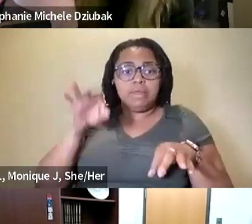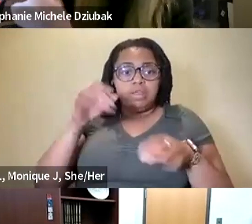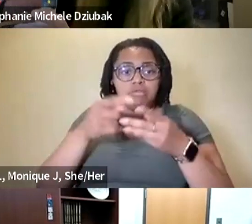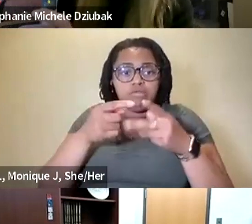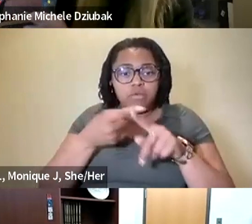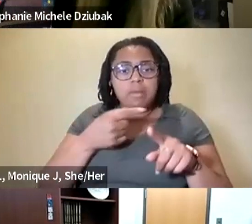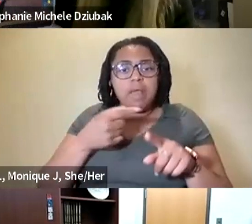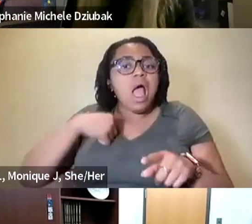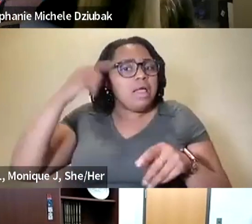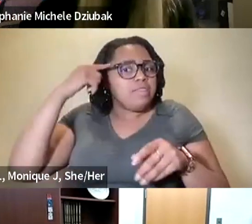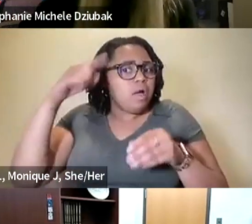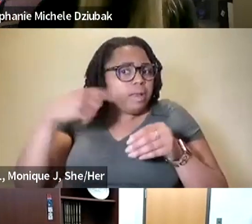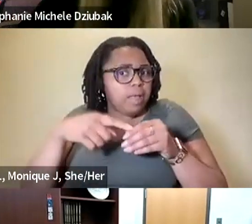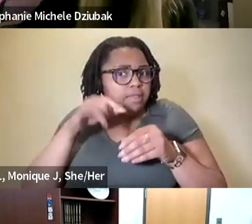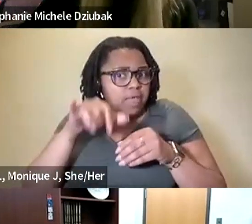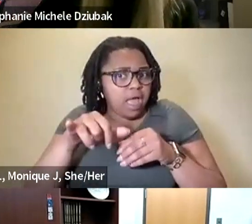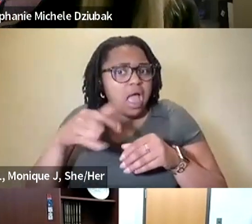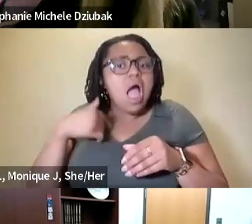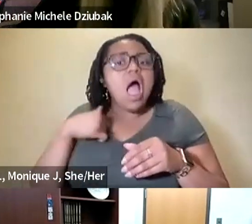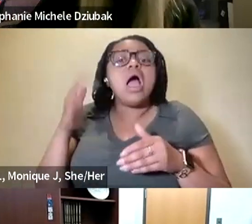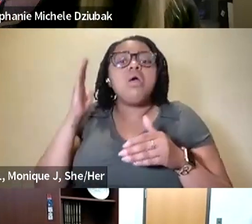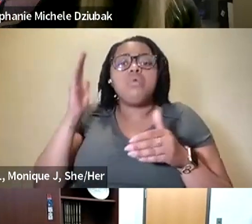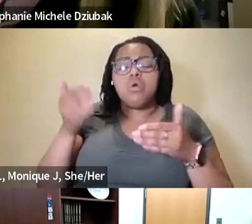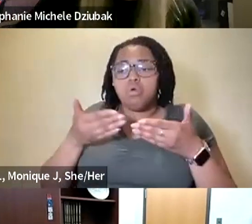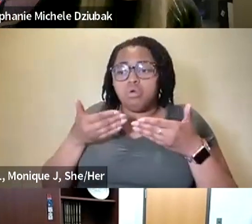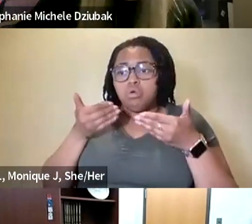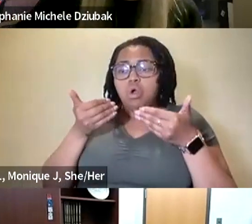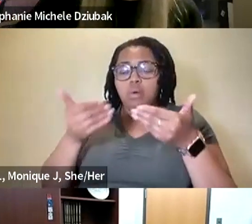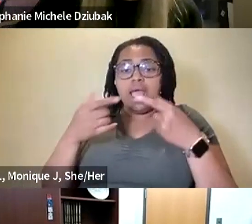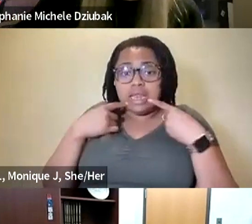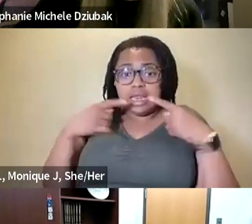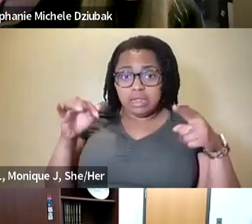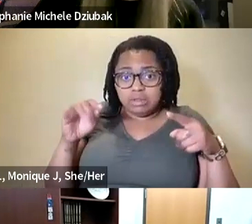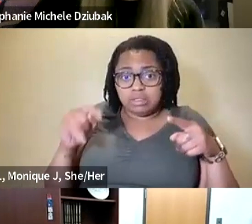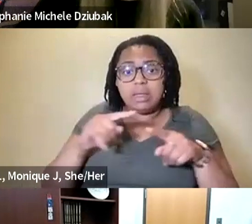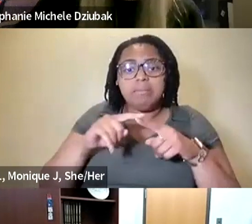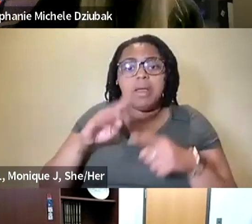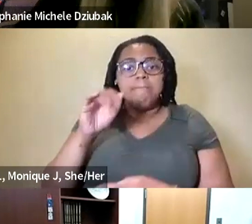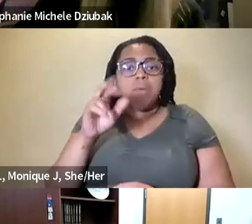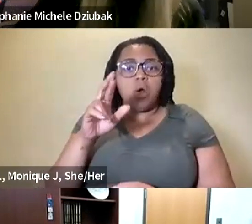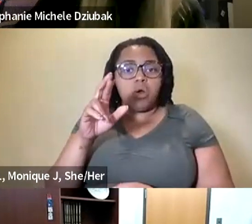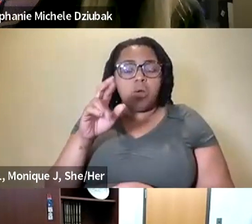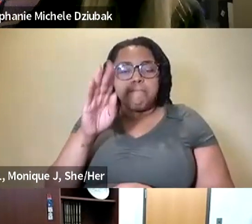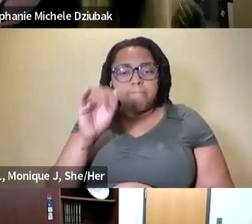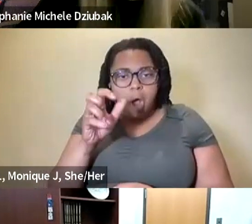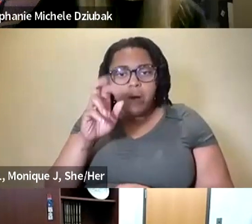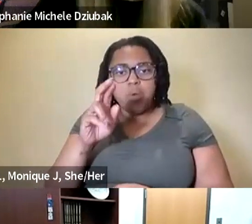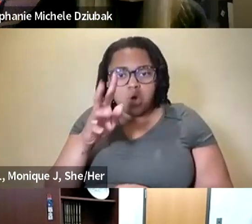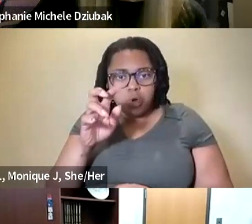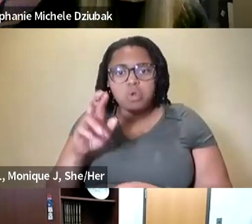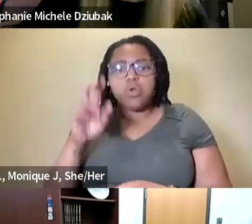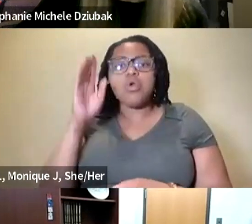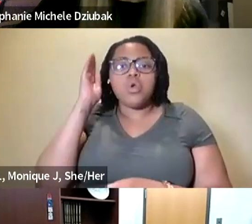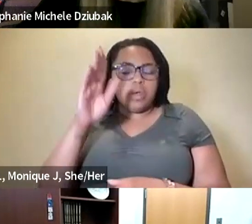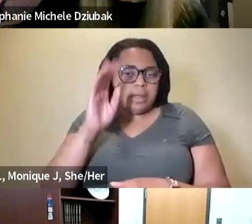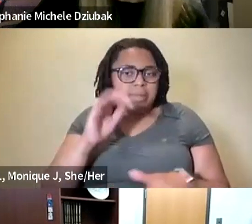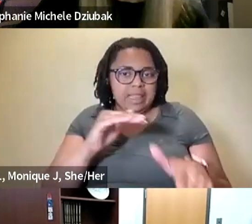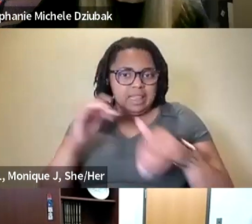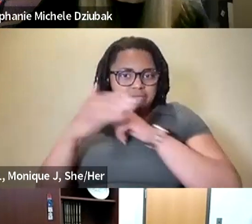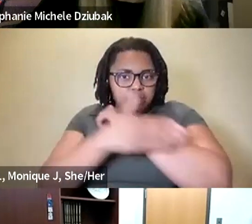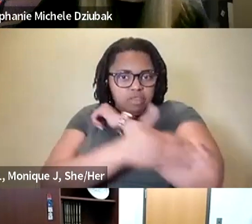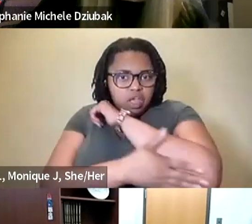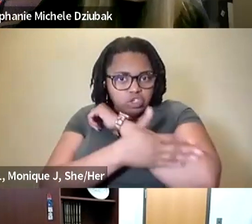just got a message, and I'll go ahead and announce it. But Barbara will be out of the country from